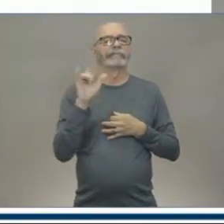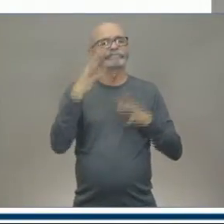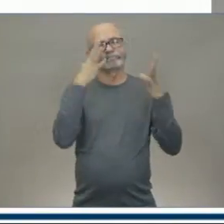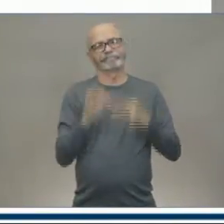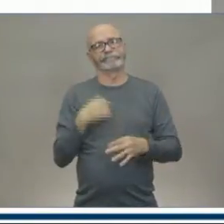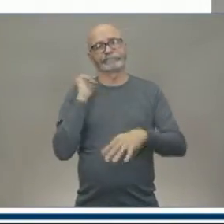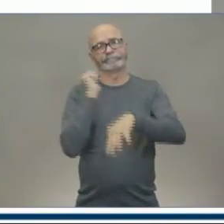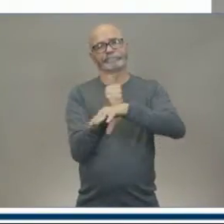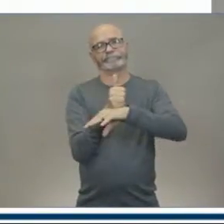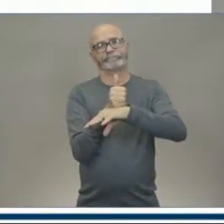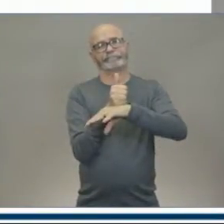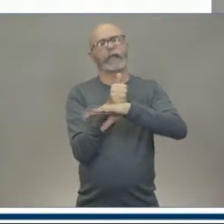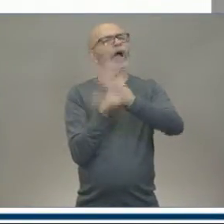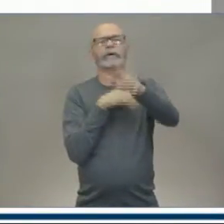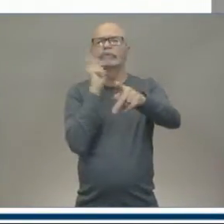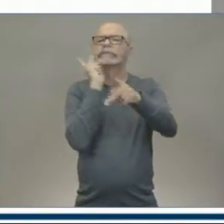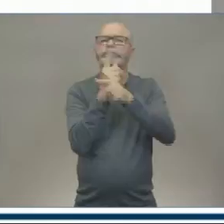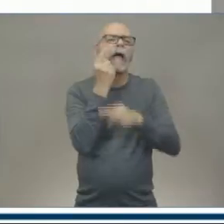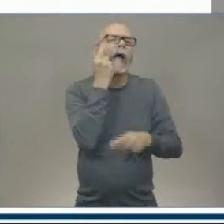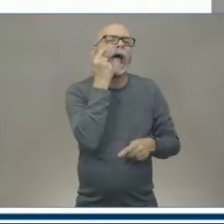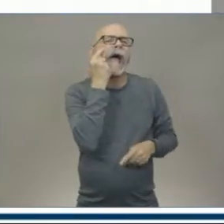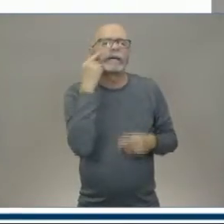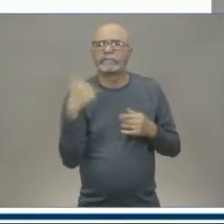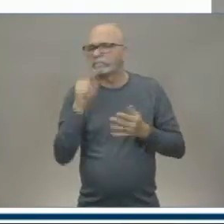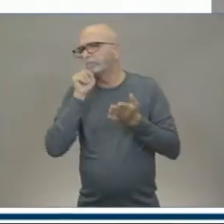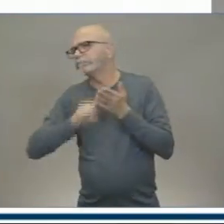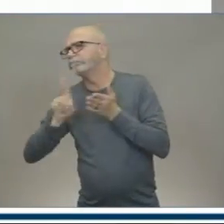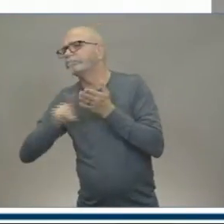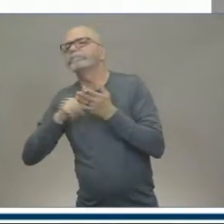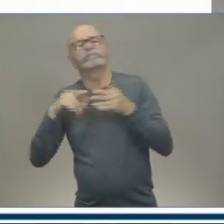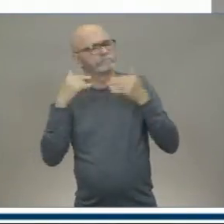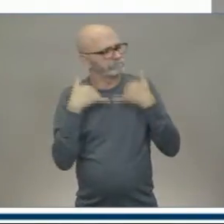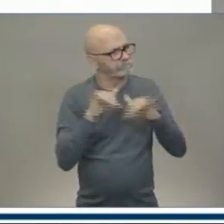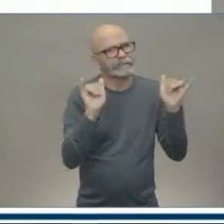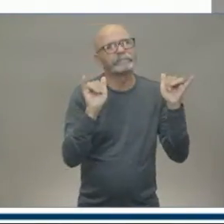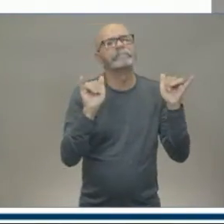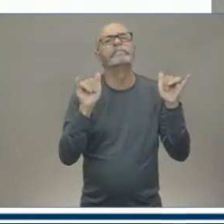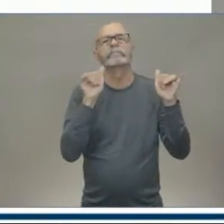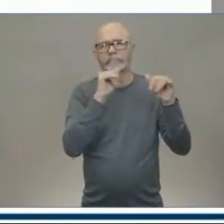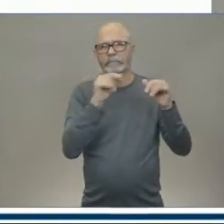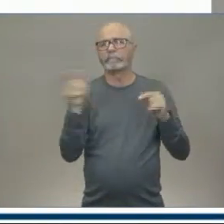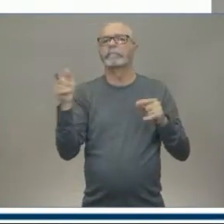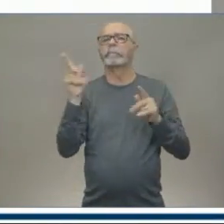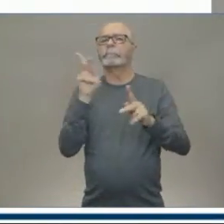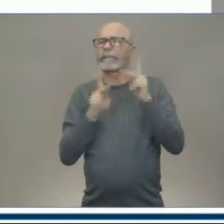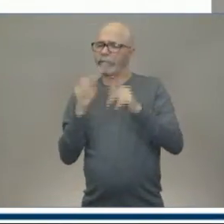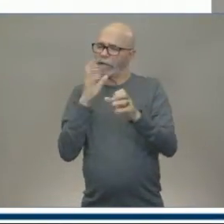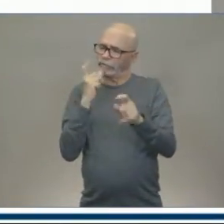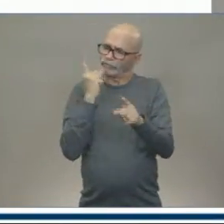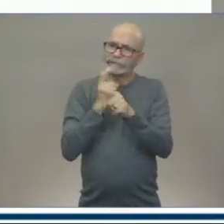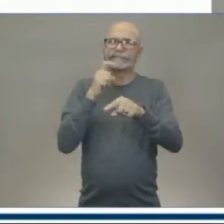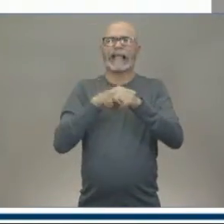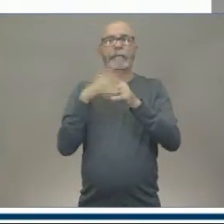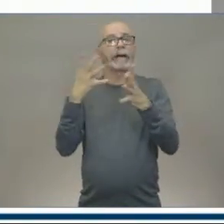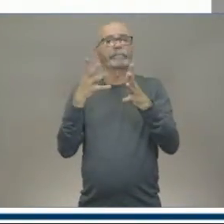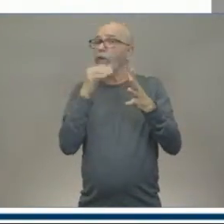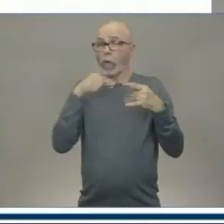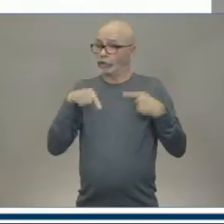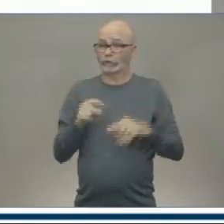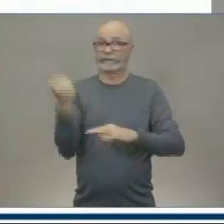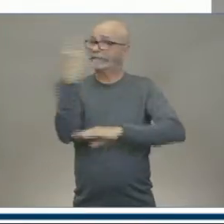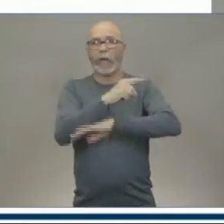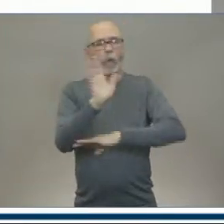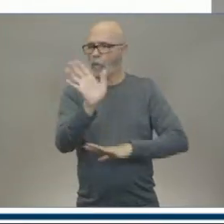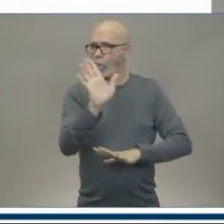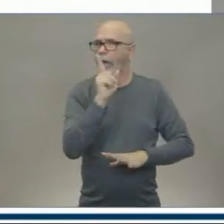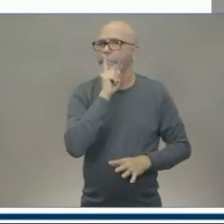have a strong role for our inspectors on the ground at the right time. It's not during the day. It's late at night, Friday,